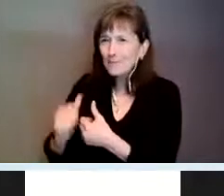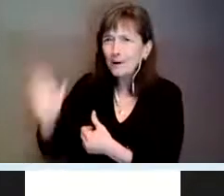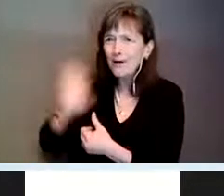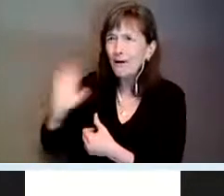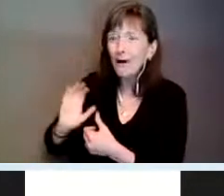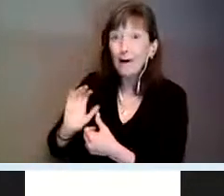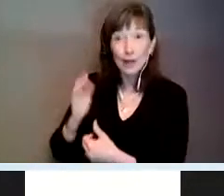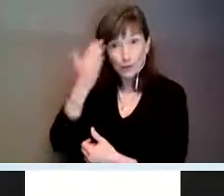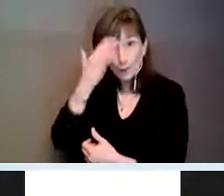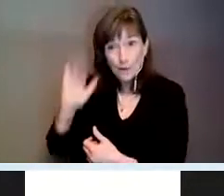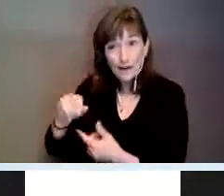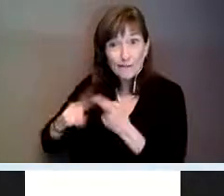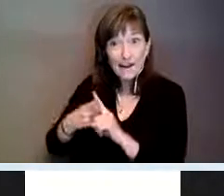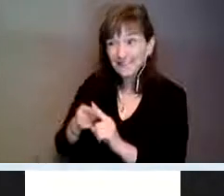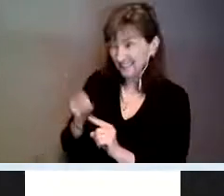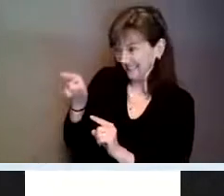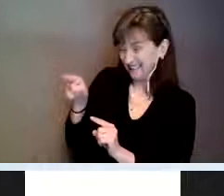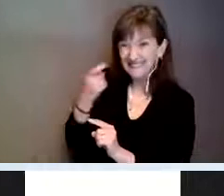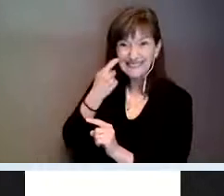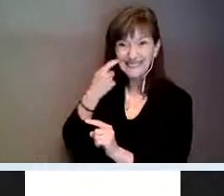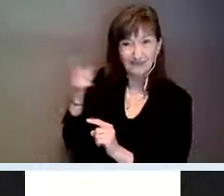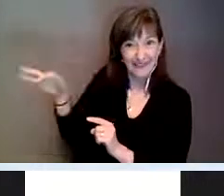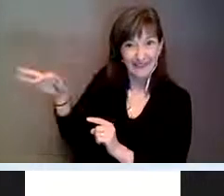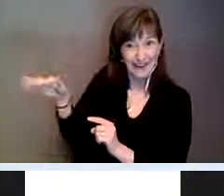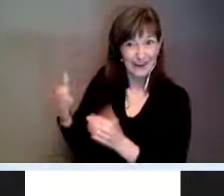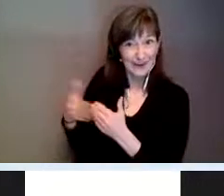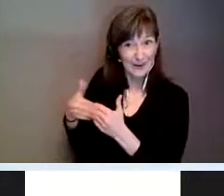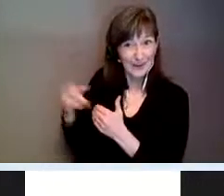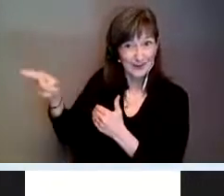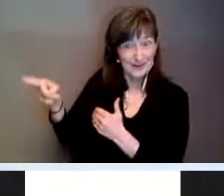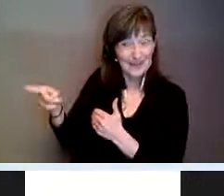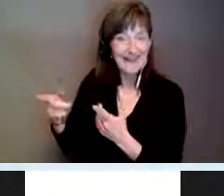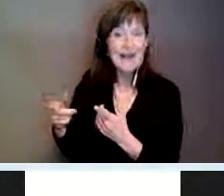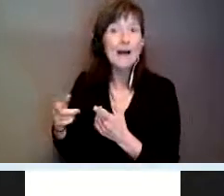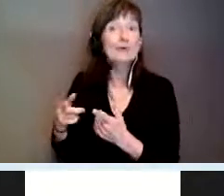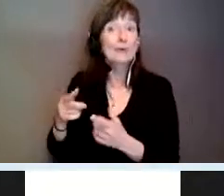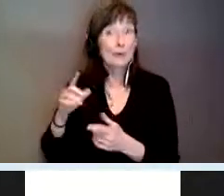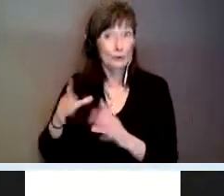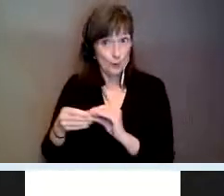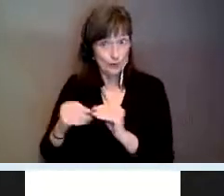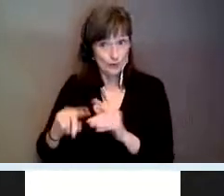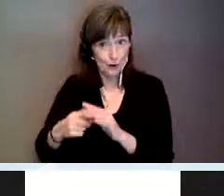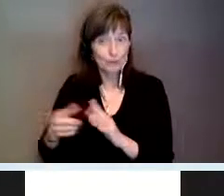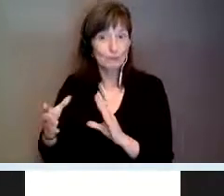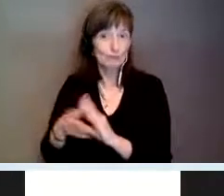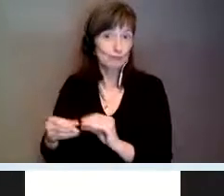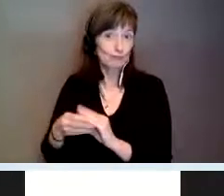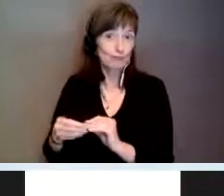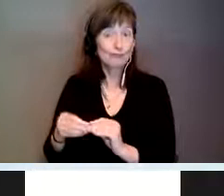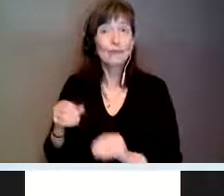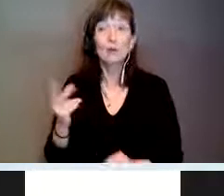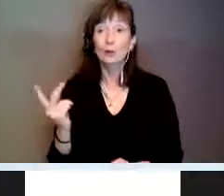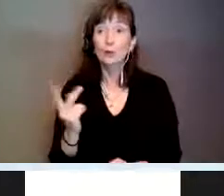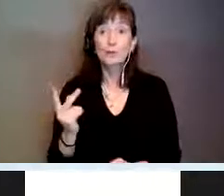now. And as they tell the story, Fred and Doris are the people who are like you and me in